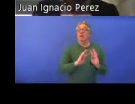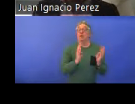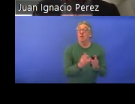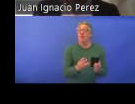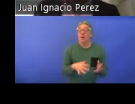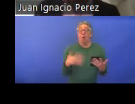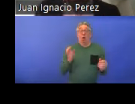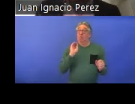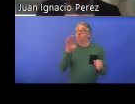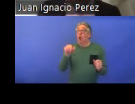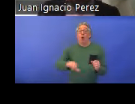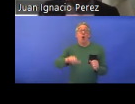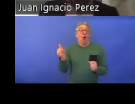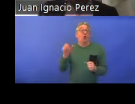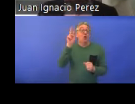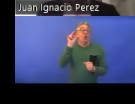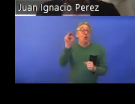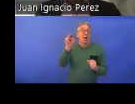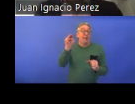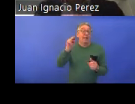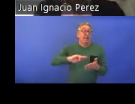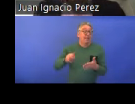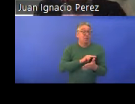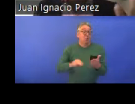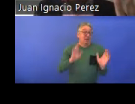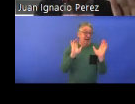UN treaty bodies that we will mention later.